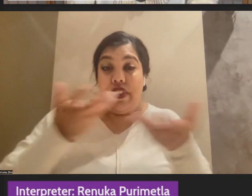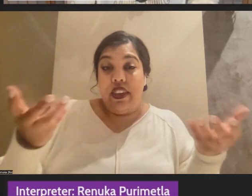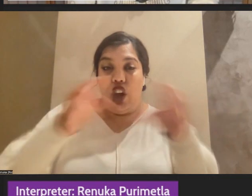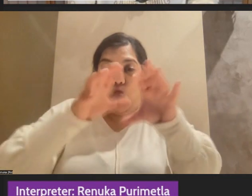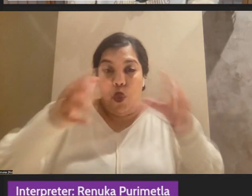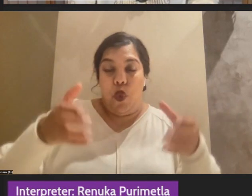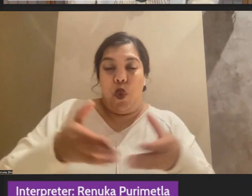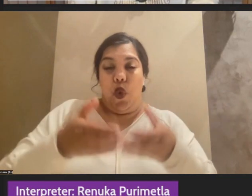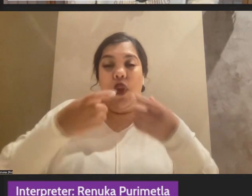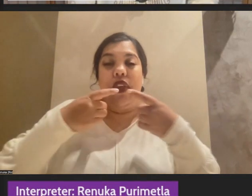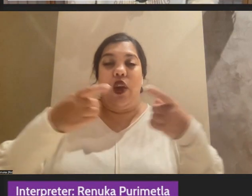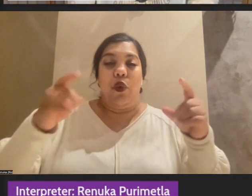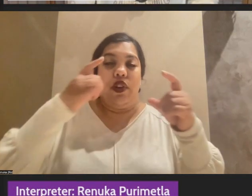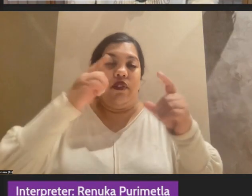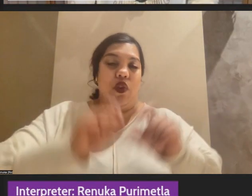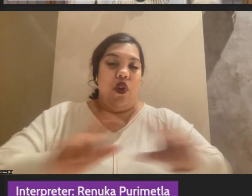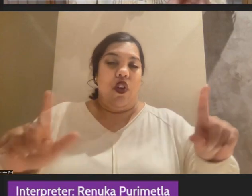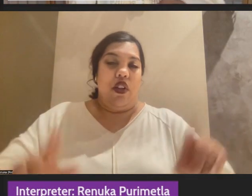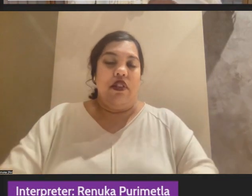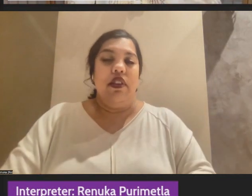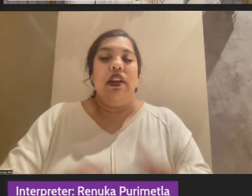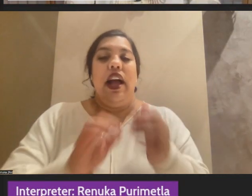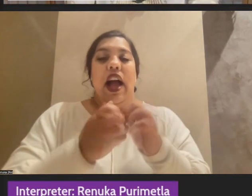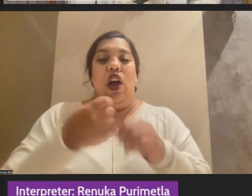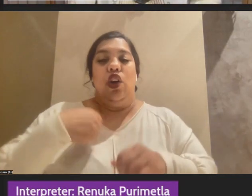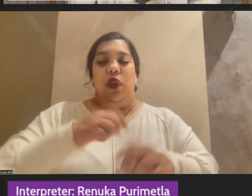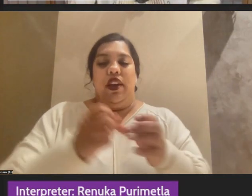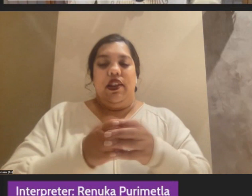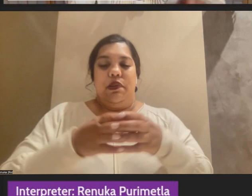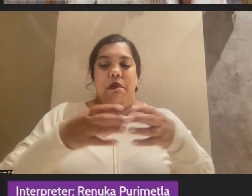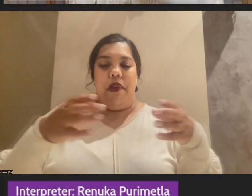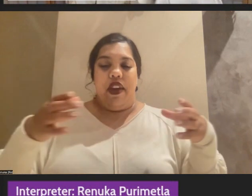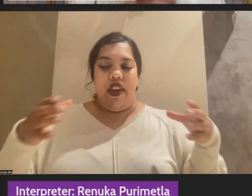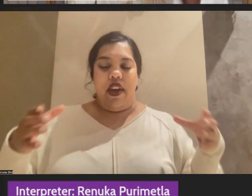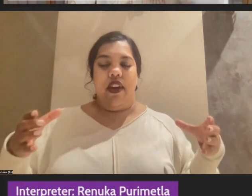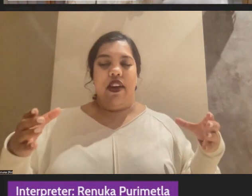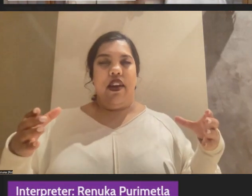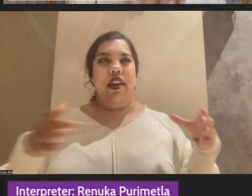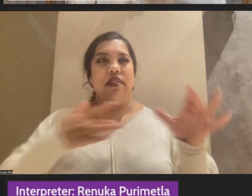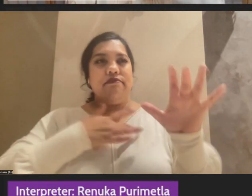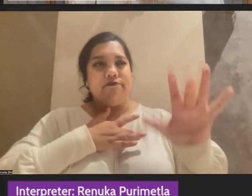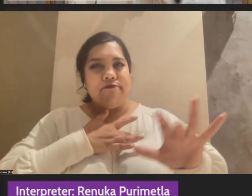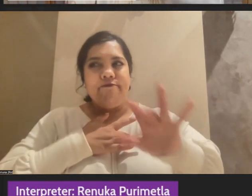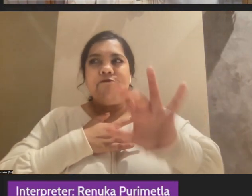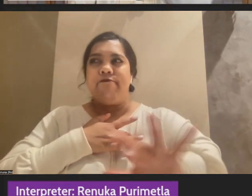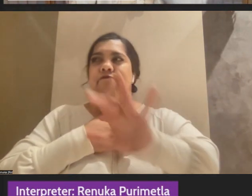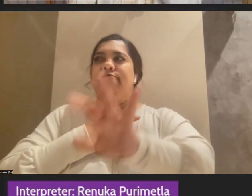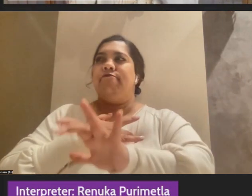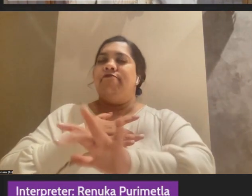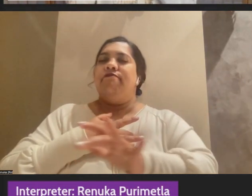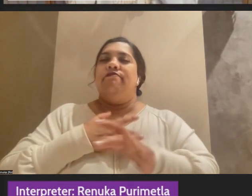circle of compassion? Now, part of that is understanding that when we talk about this kind of